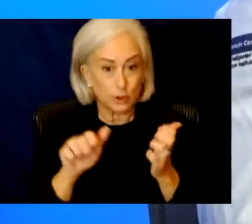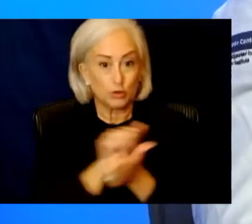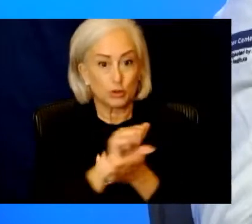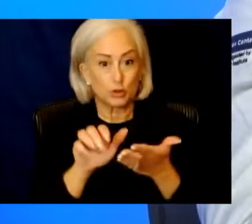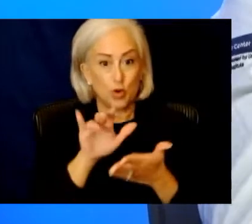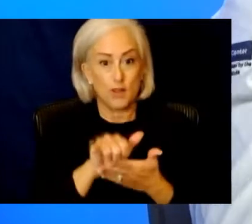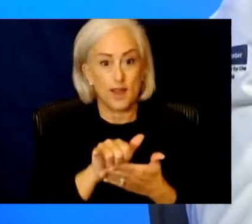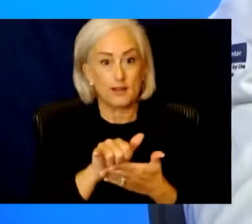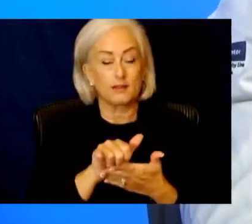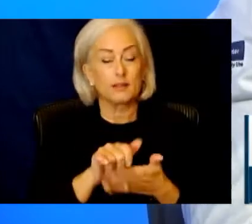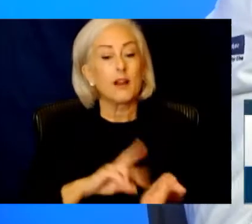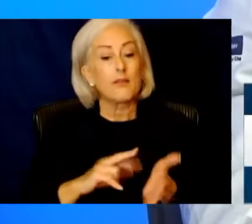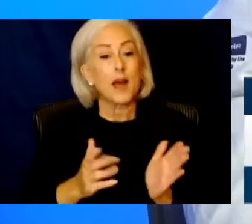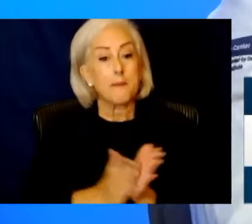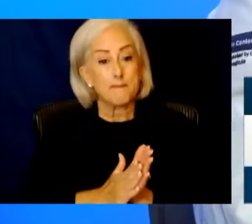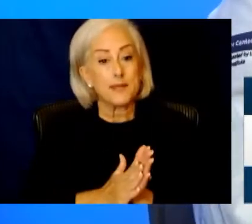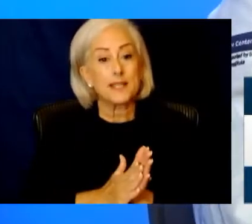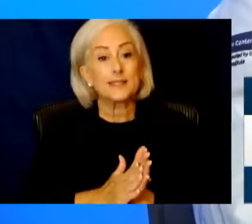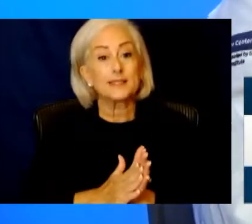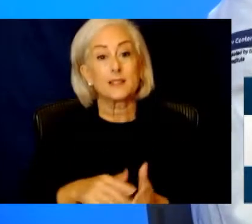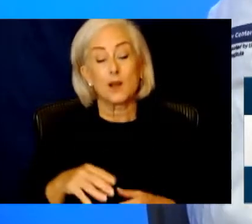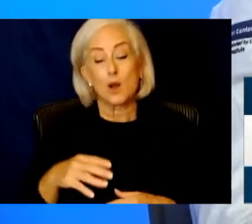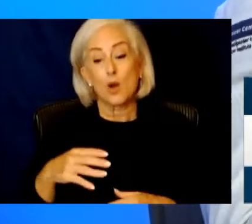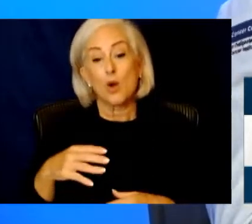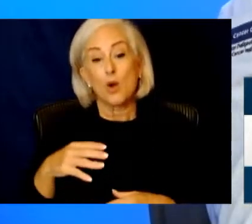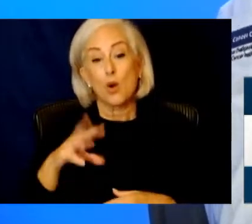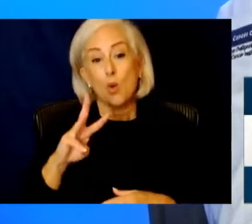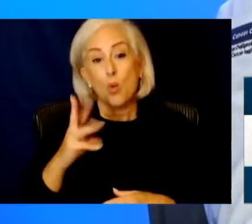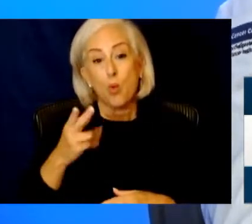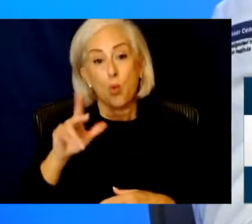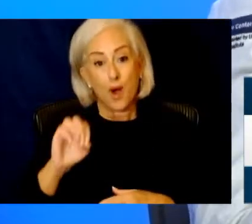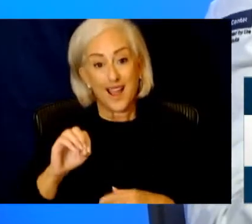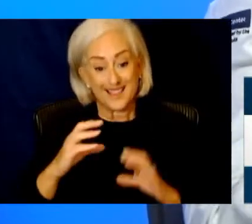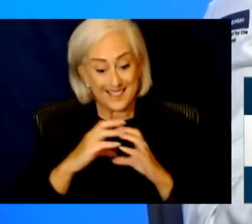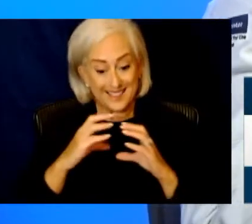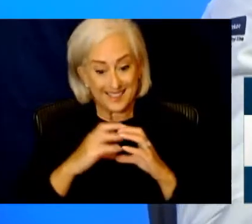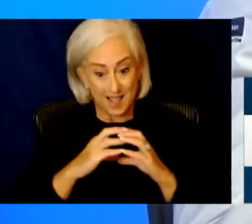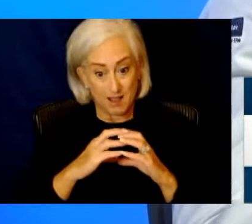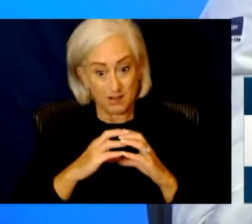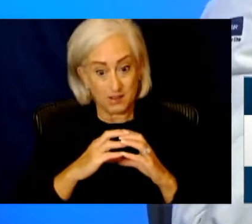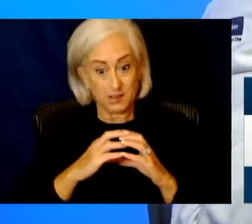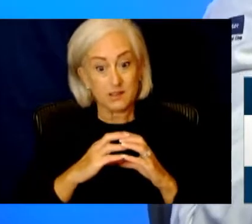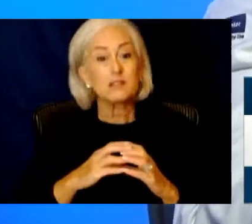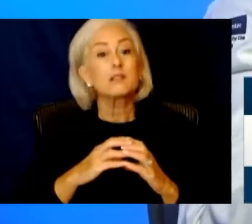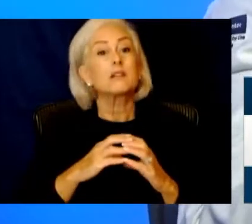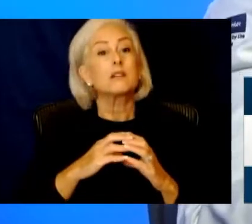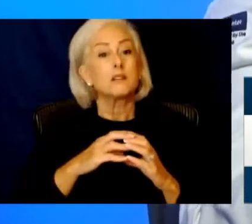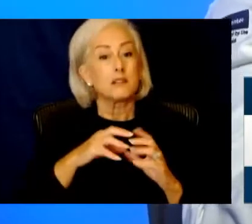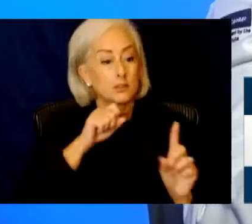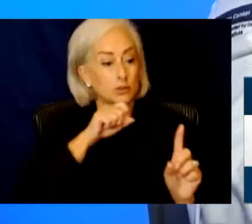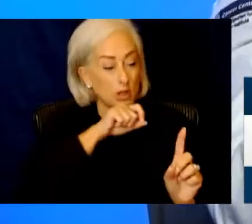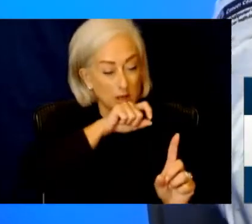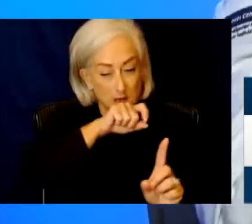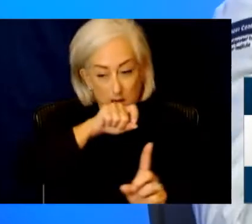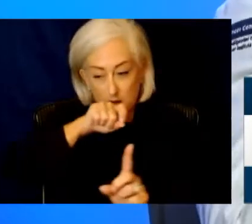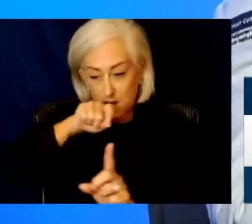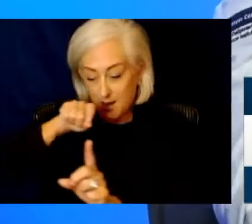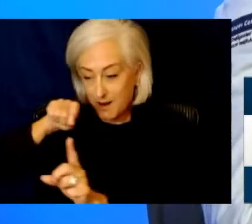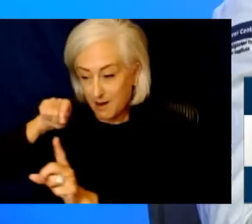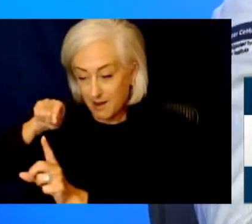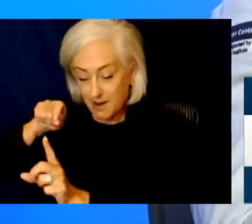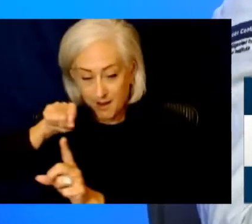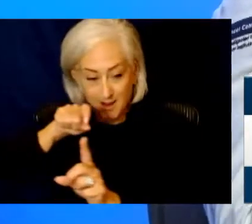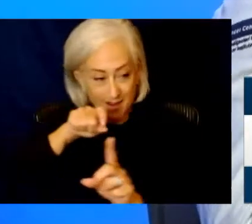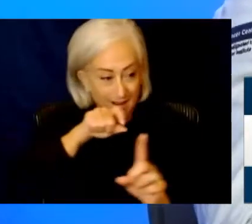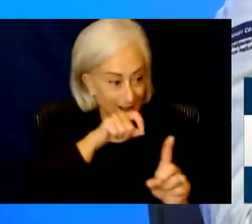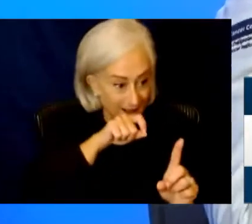that are produced by white cells and sometimes cancer cells called checkpoints. And what they do is they interfere with the